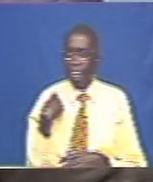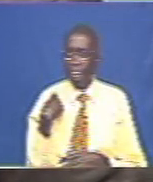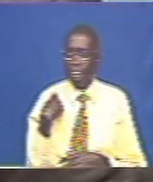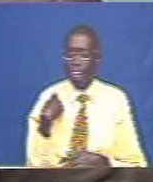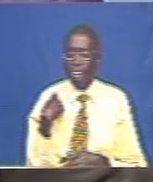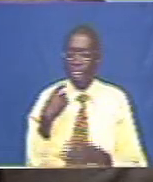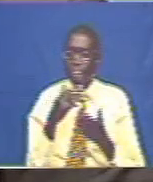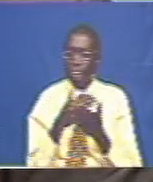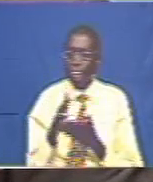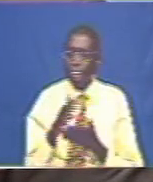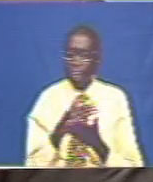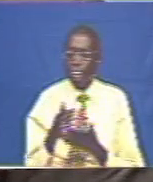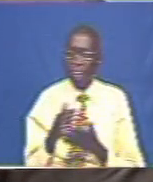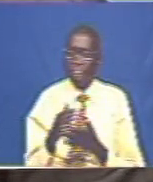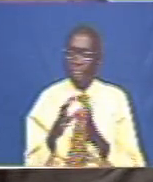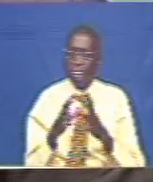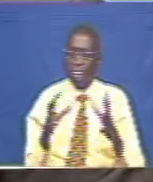as cooperatives, is increasing